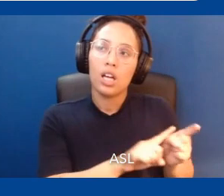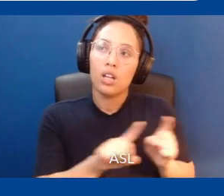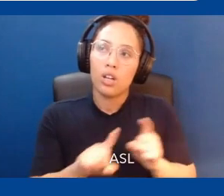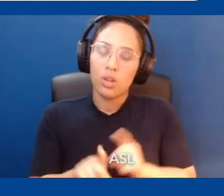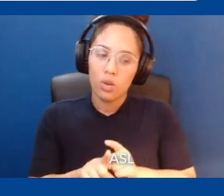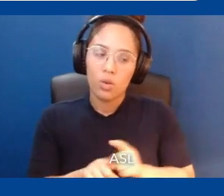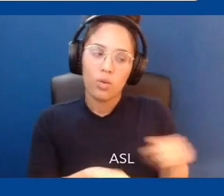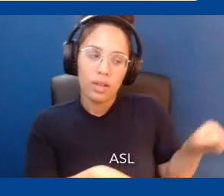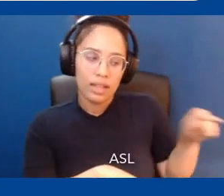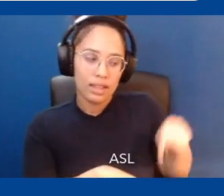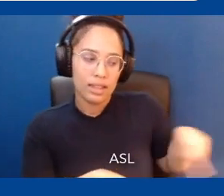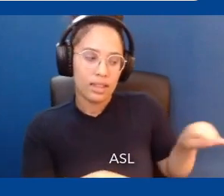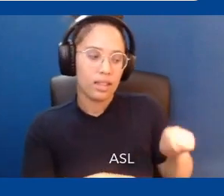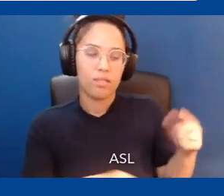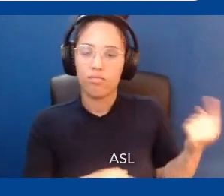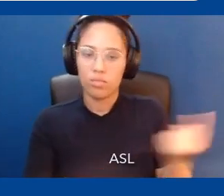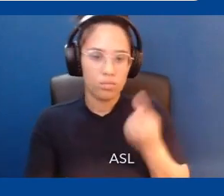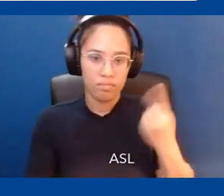that is